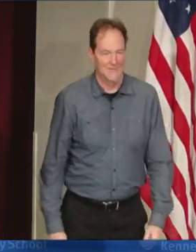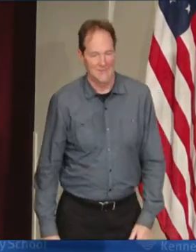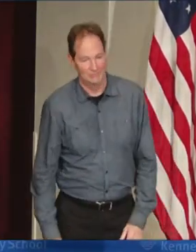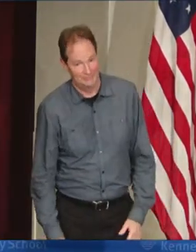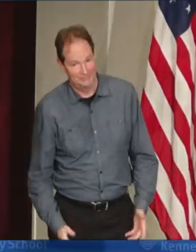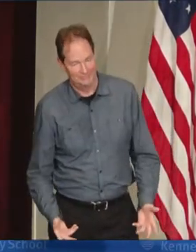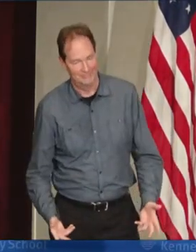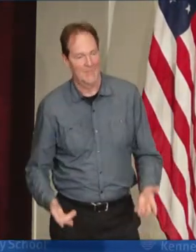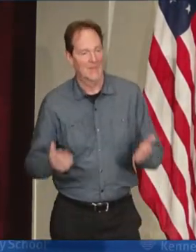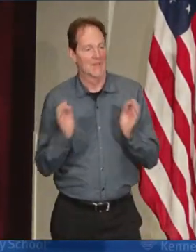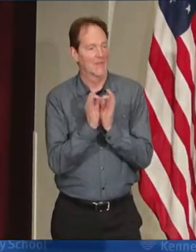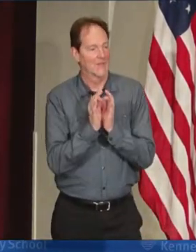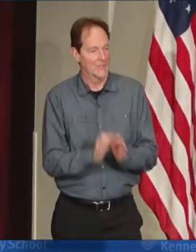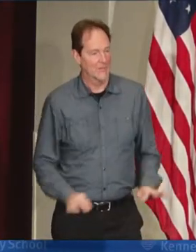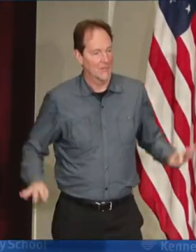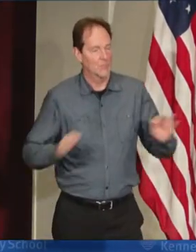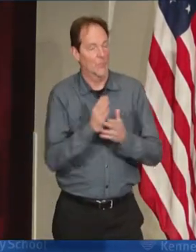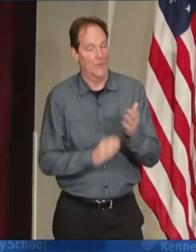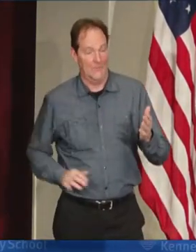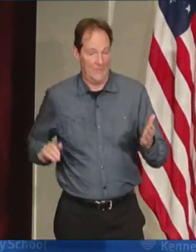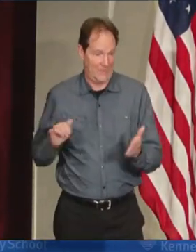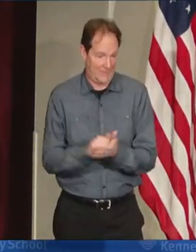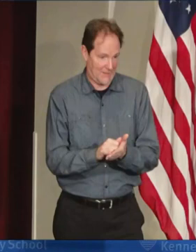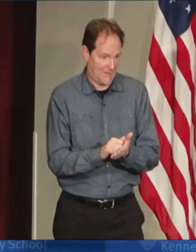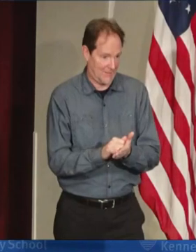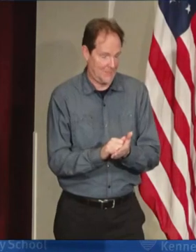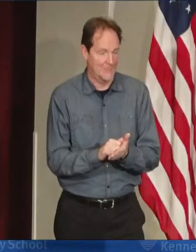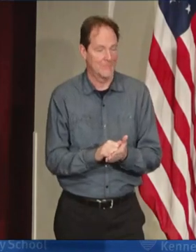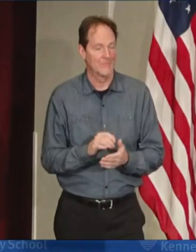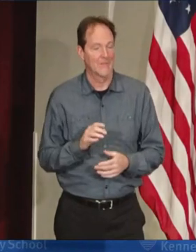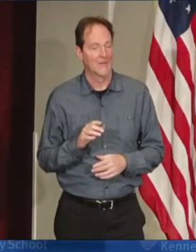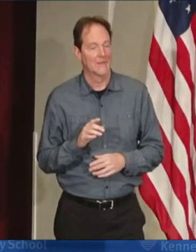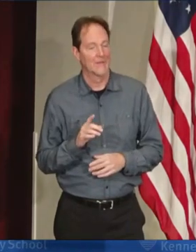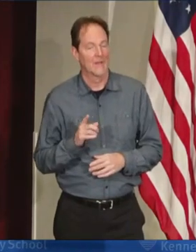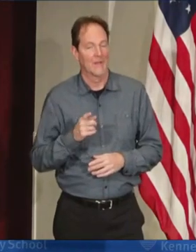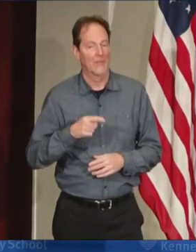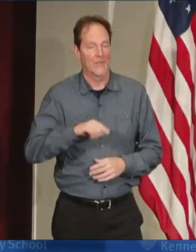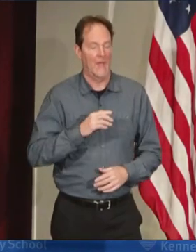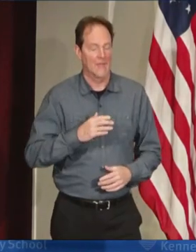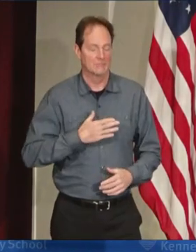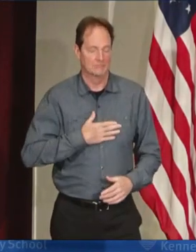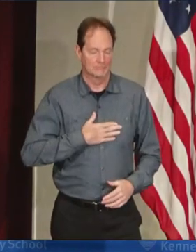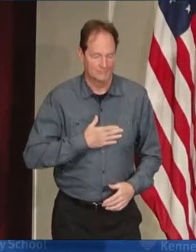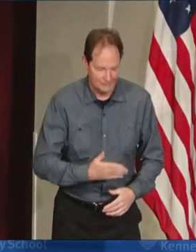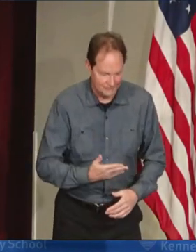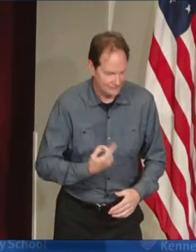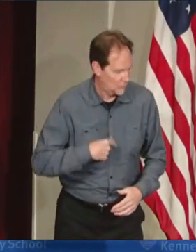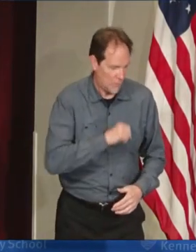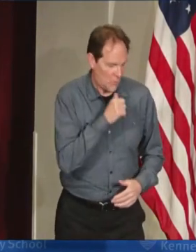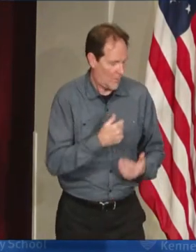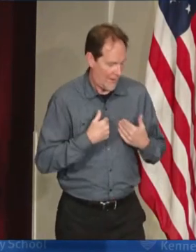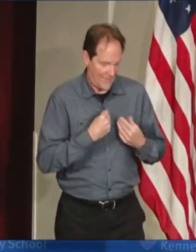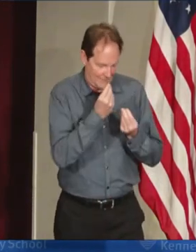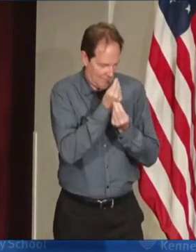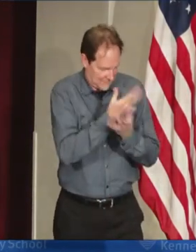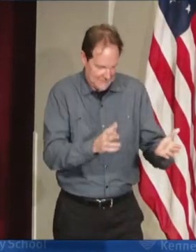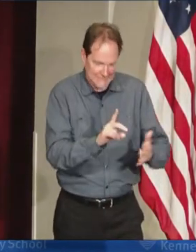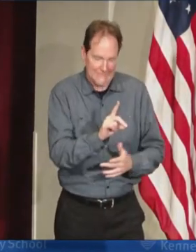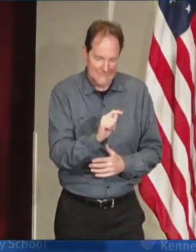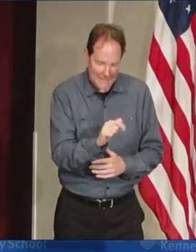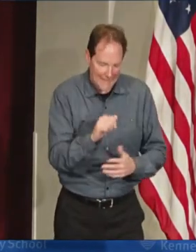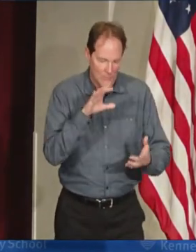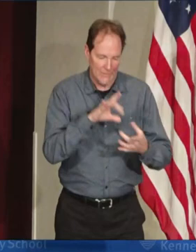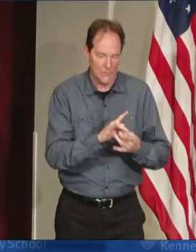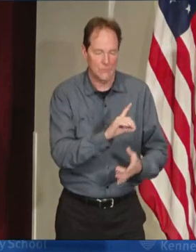So the important part of that, though, was that they acknowledged that they didn't. And so one of the